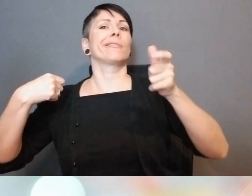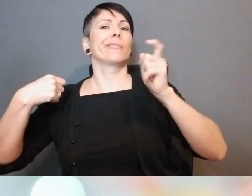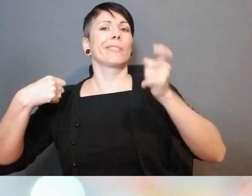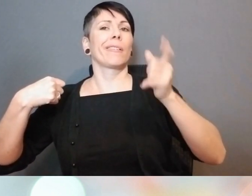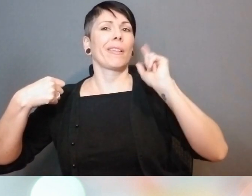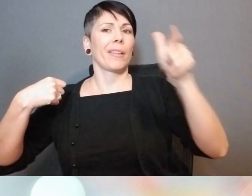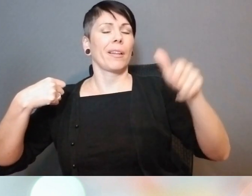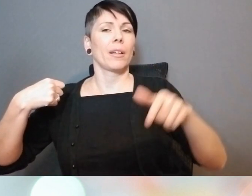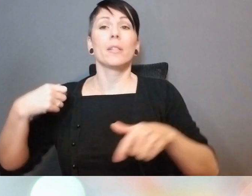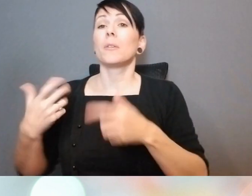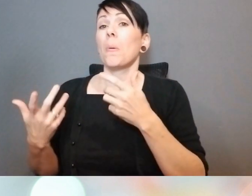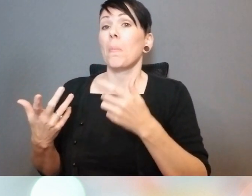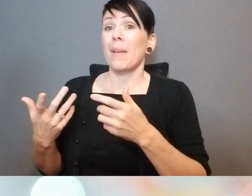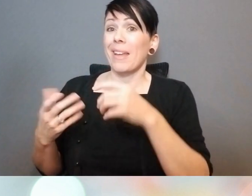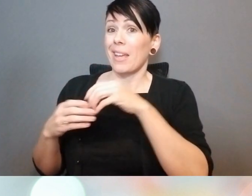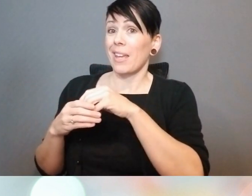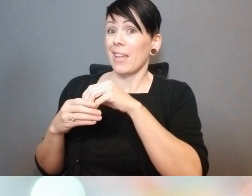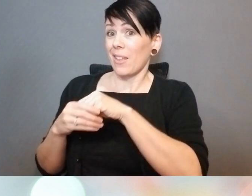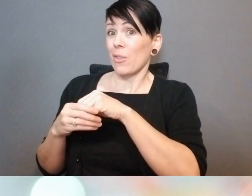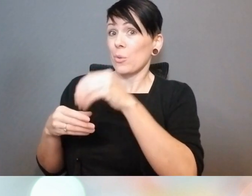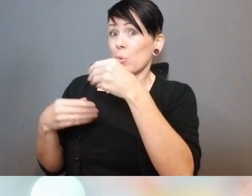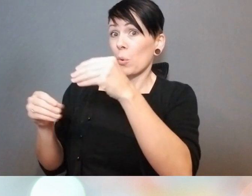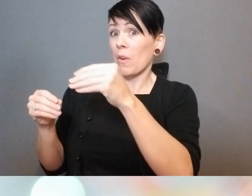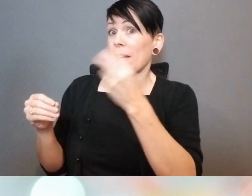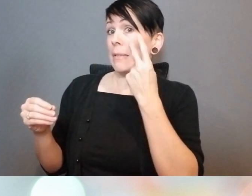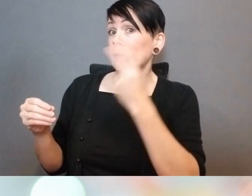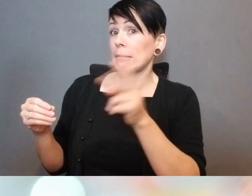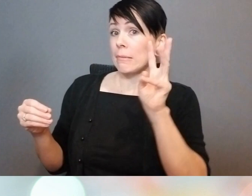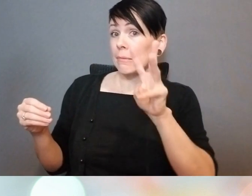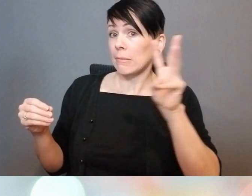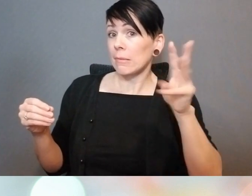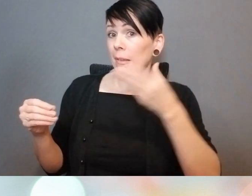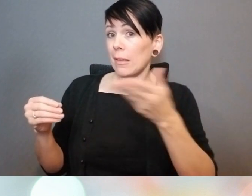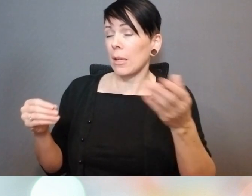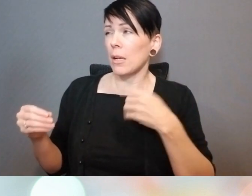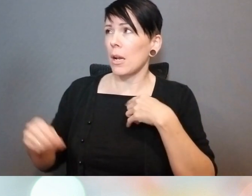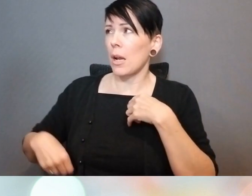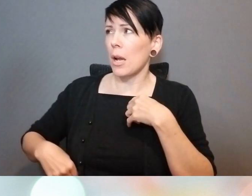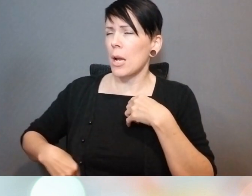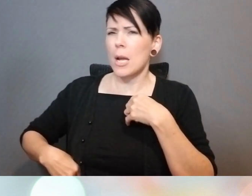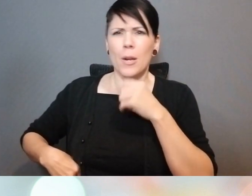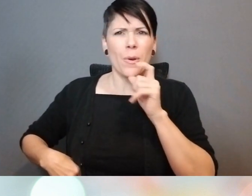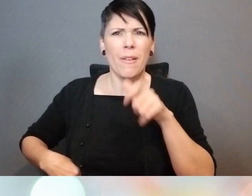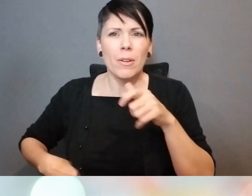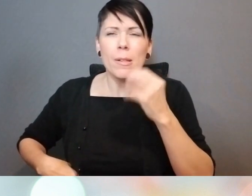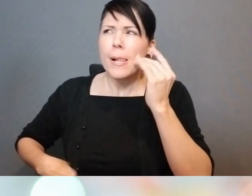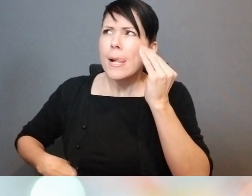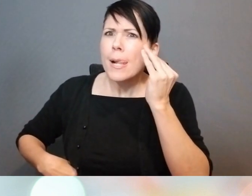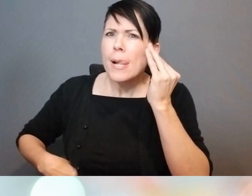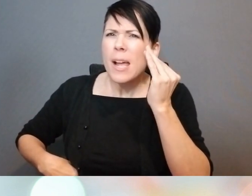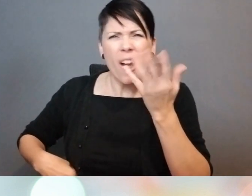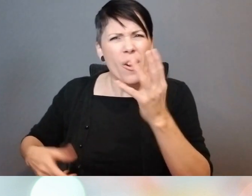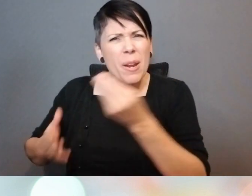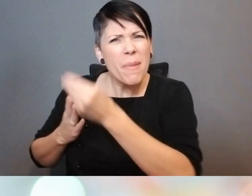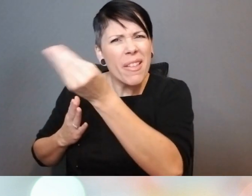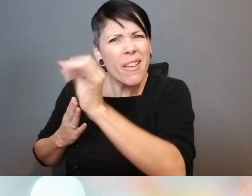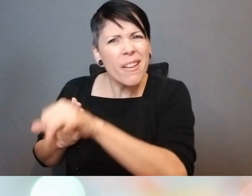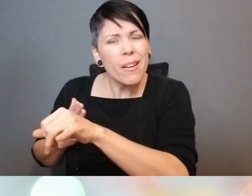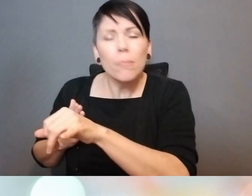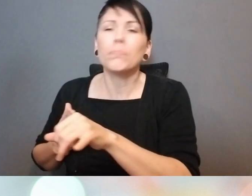item, and go, did we already get that for her? And I don't have to rely on my memory. I can just check my phone and know for certain.